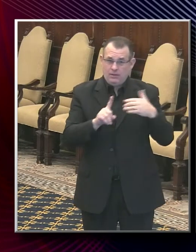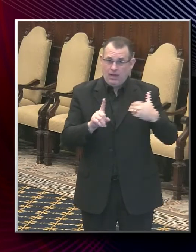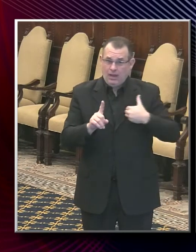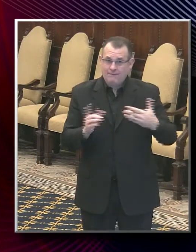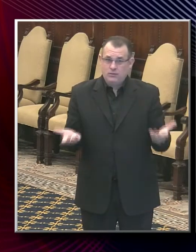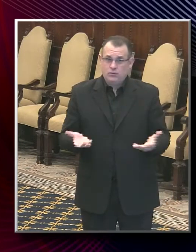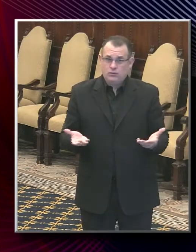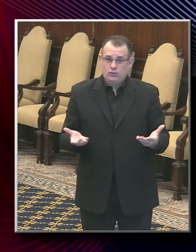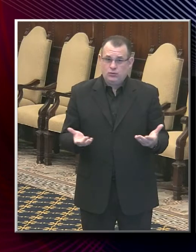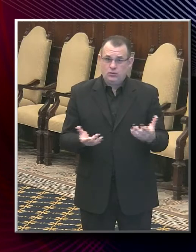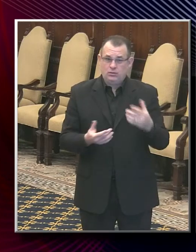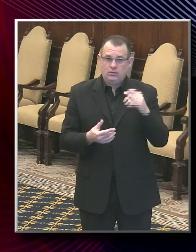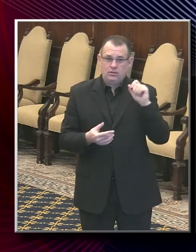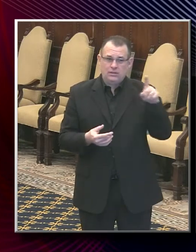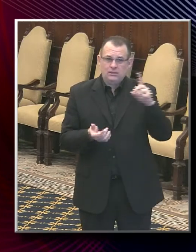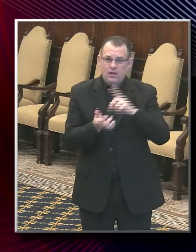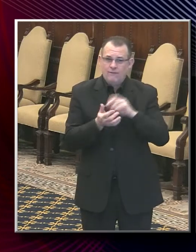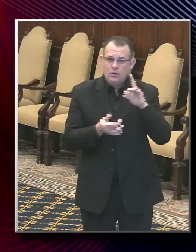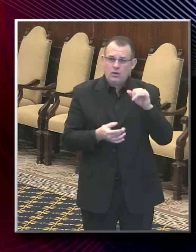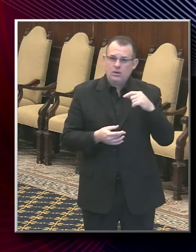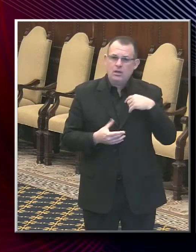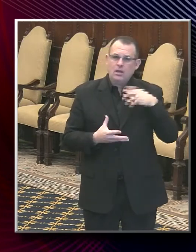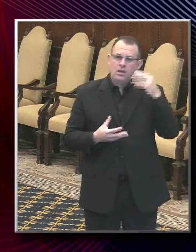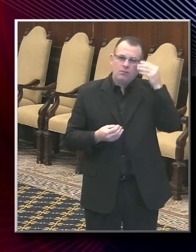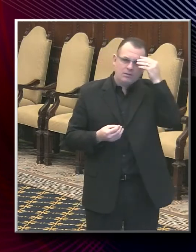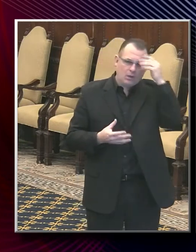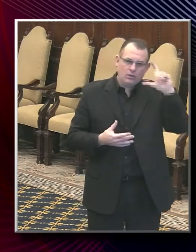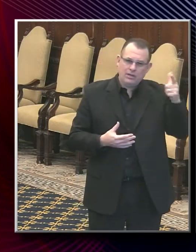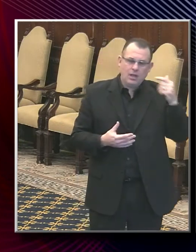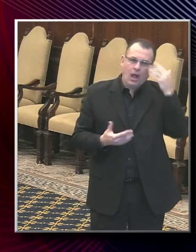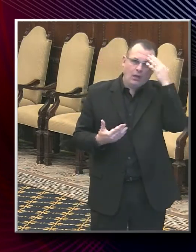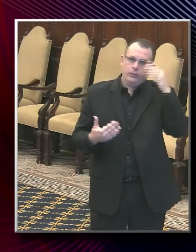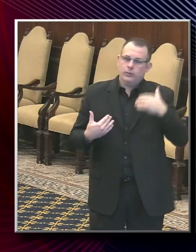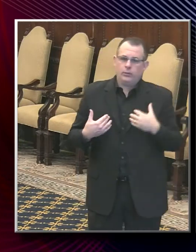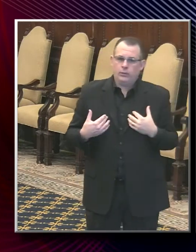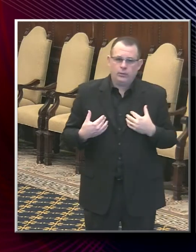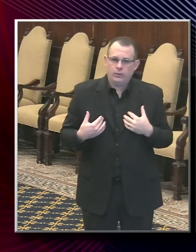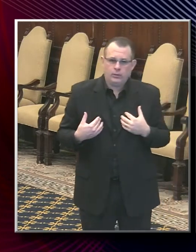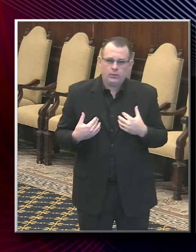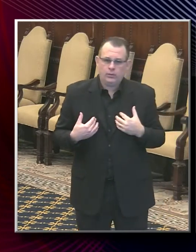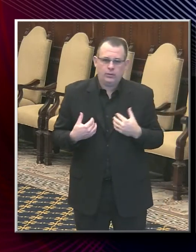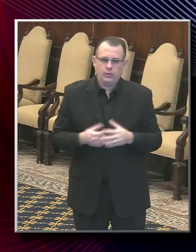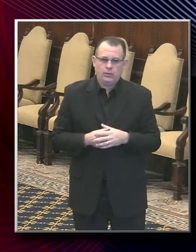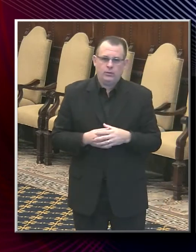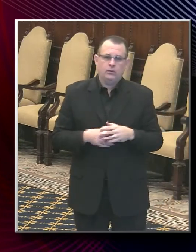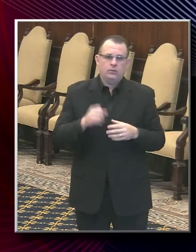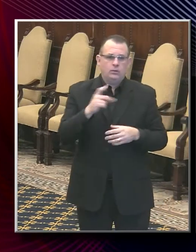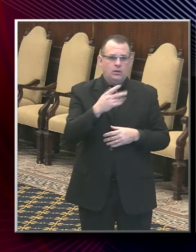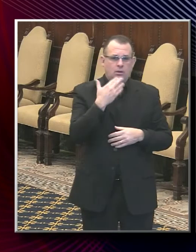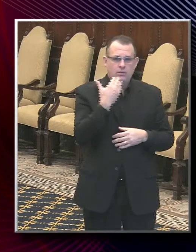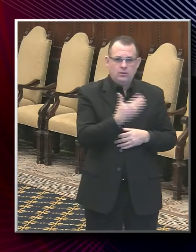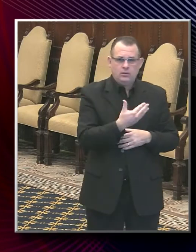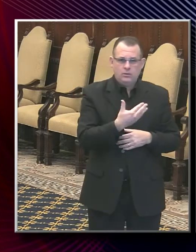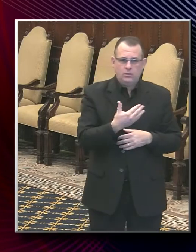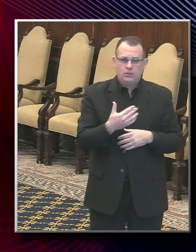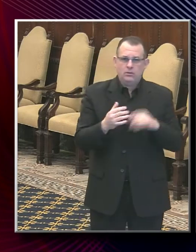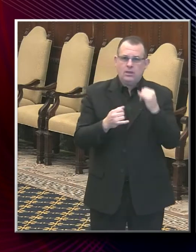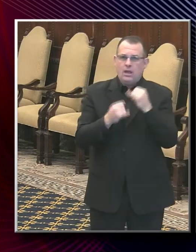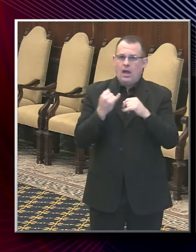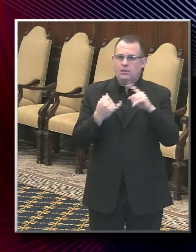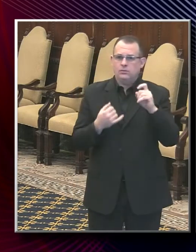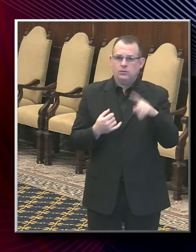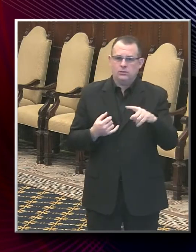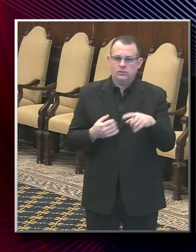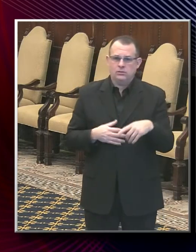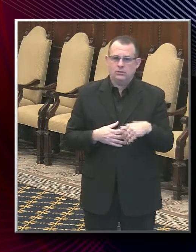Let me get back to you on that, if I could. Okay, sounds good. And then lastly, Brian,